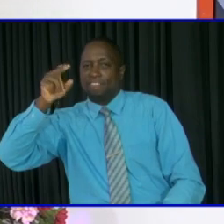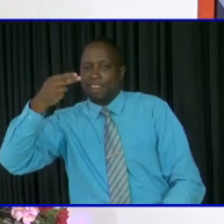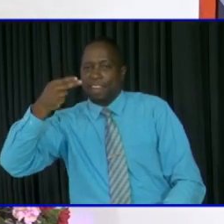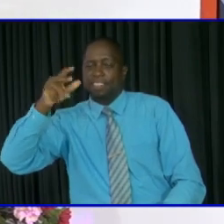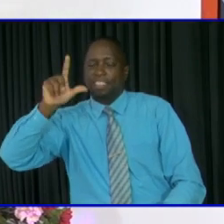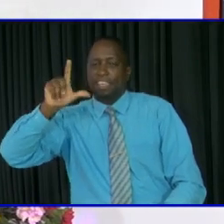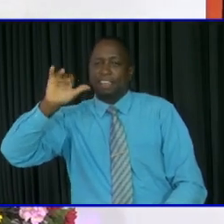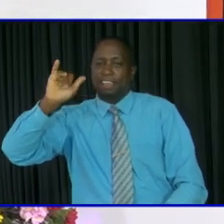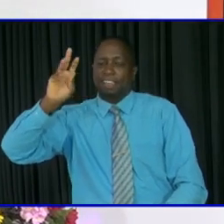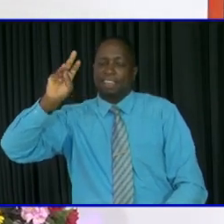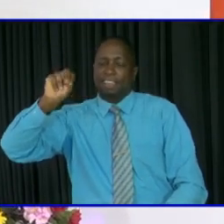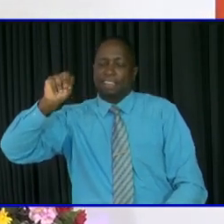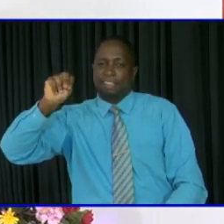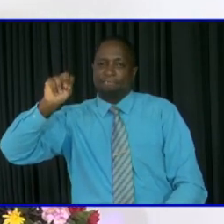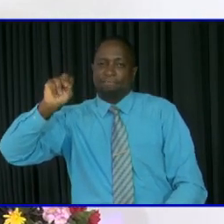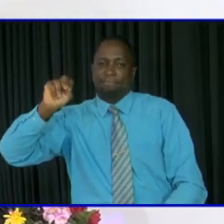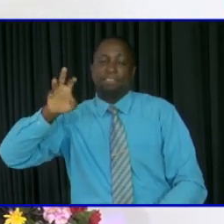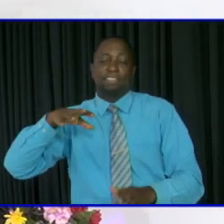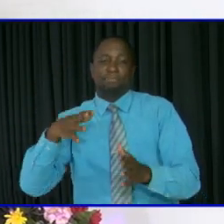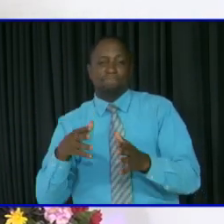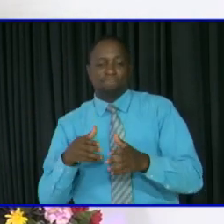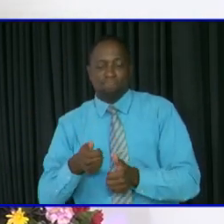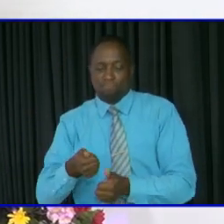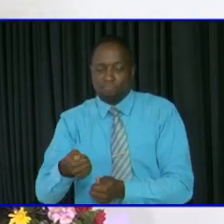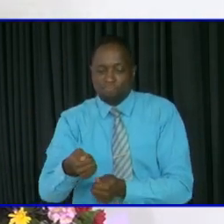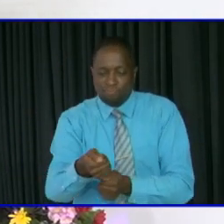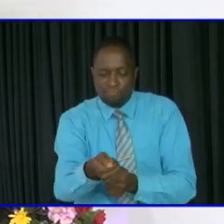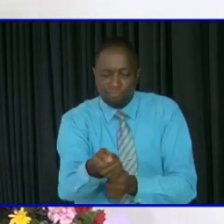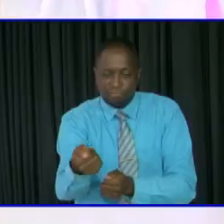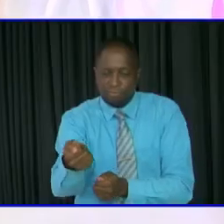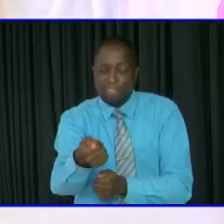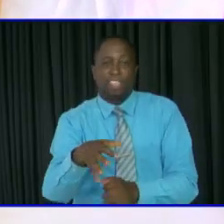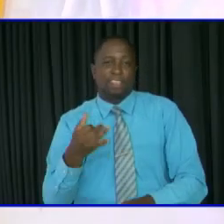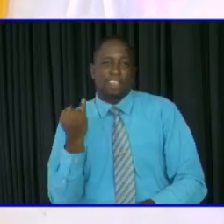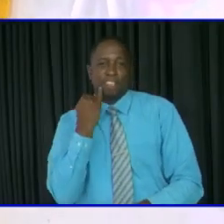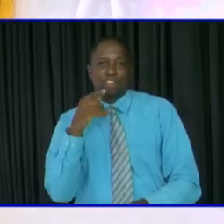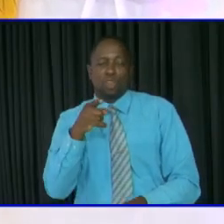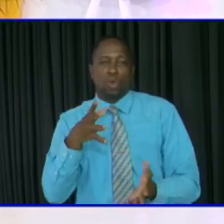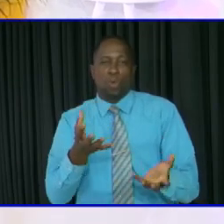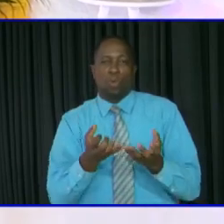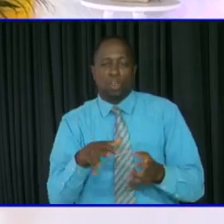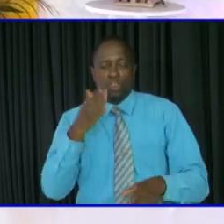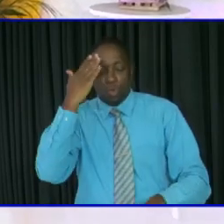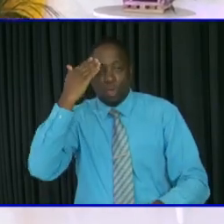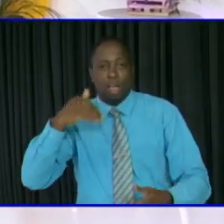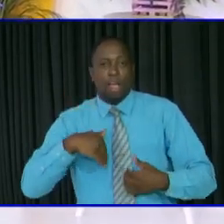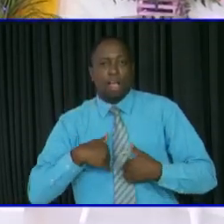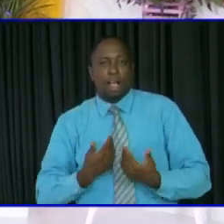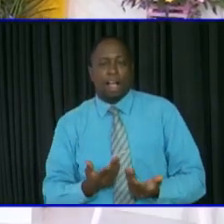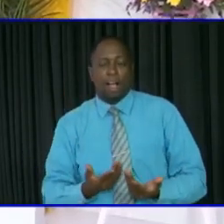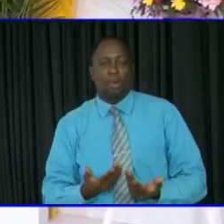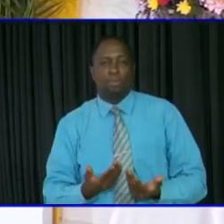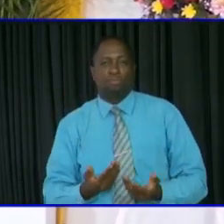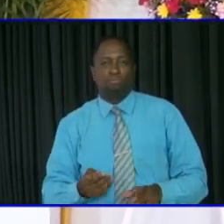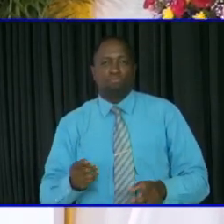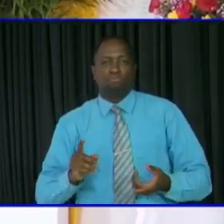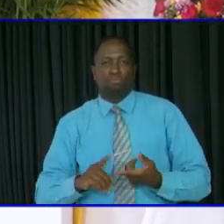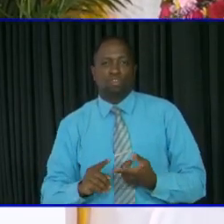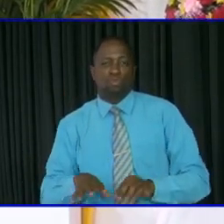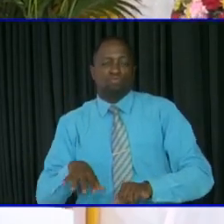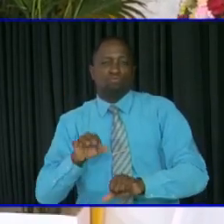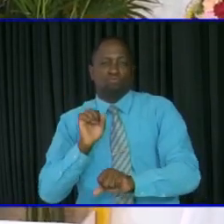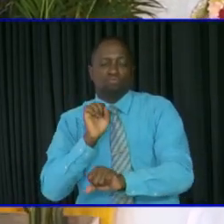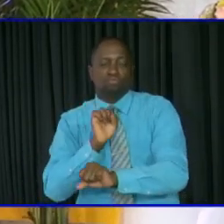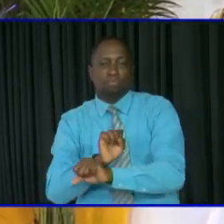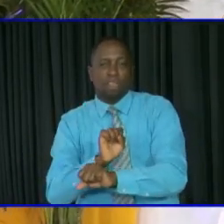to what is happening. I submit to you that if you want to know how to operate within your immediate context, if